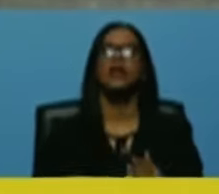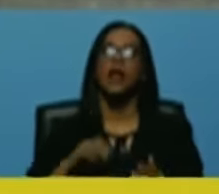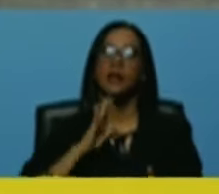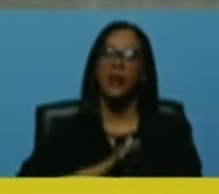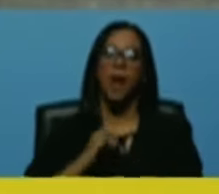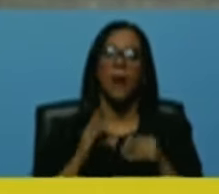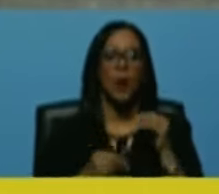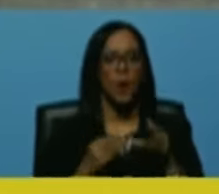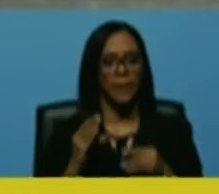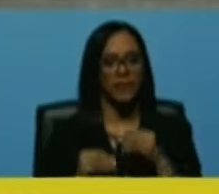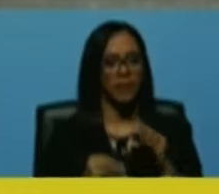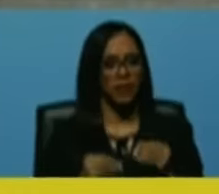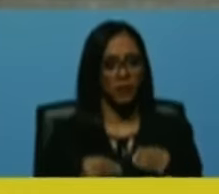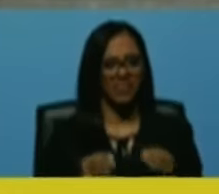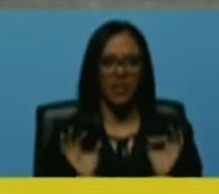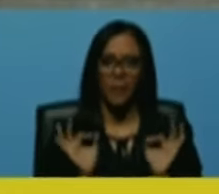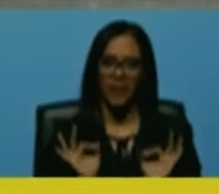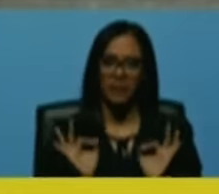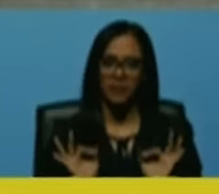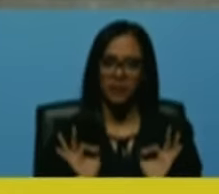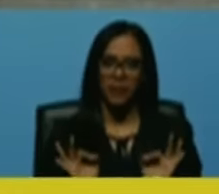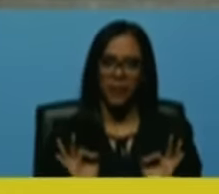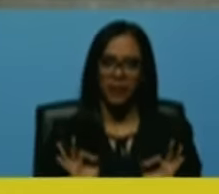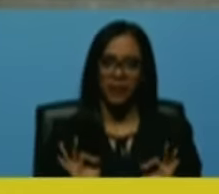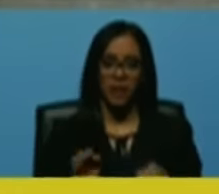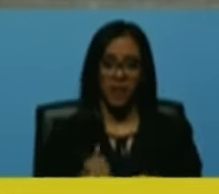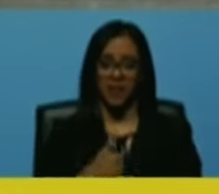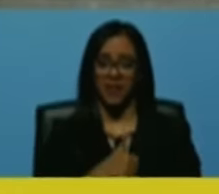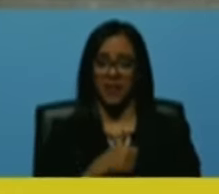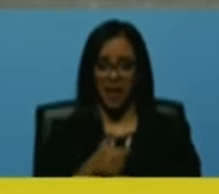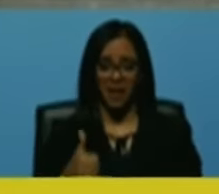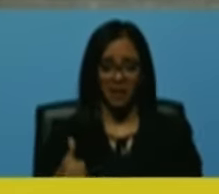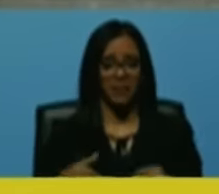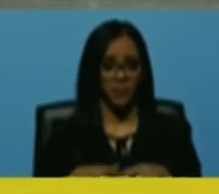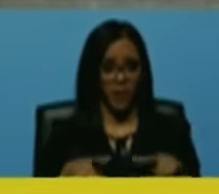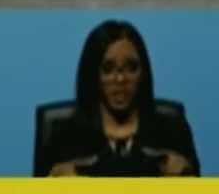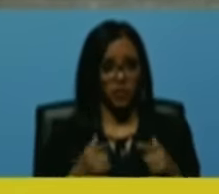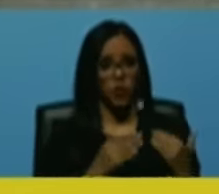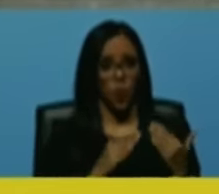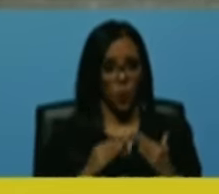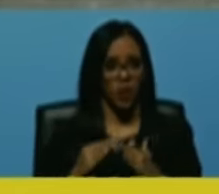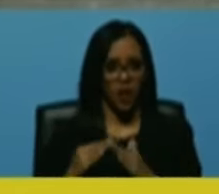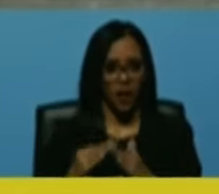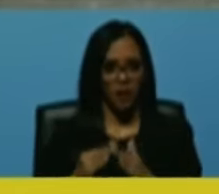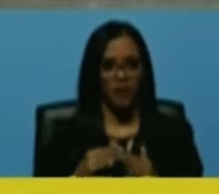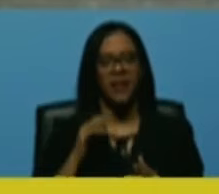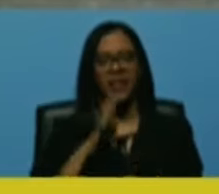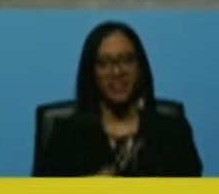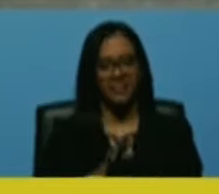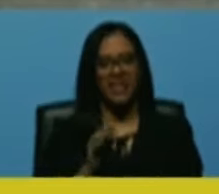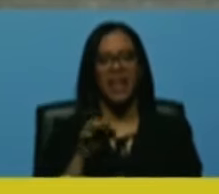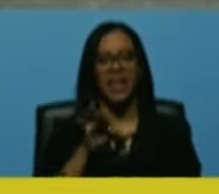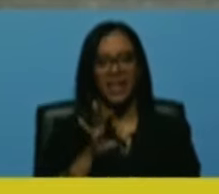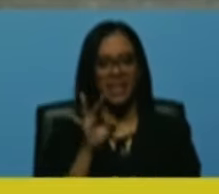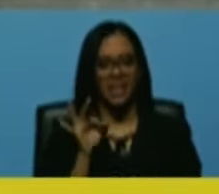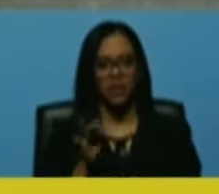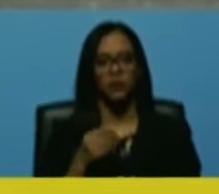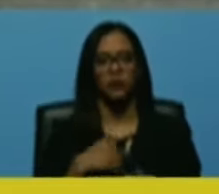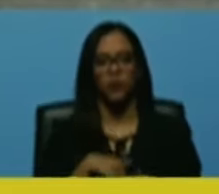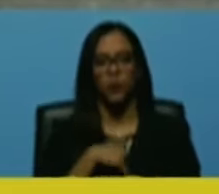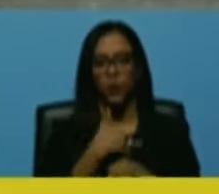We were talking that precisely each communal circuit is choosing